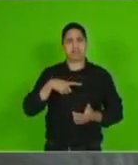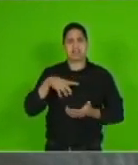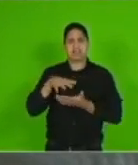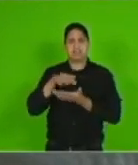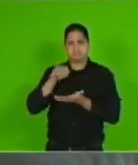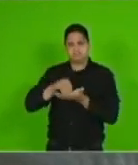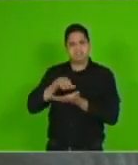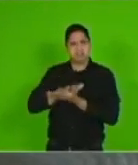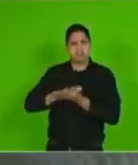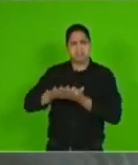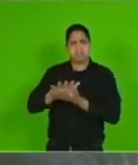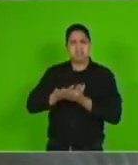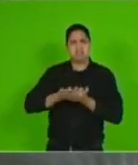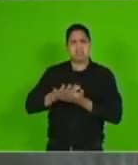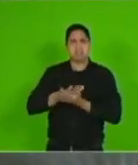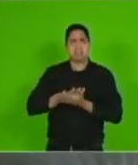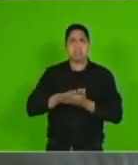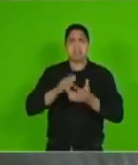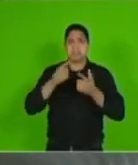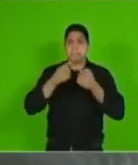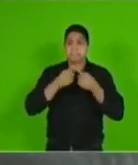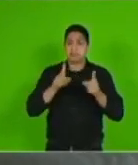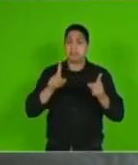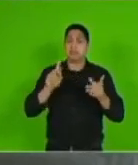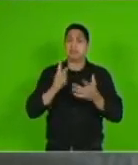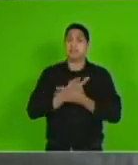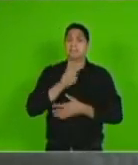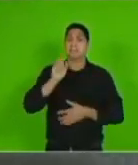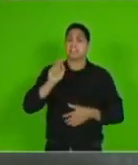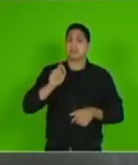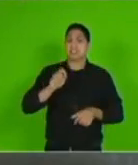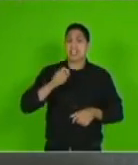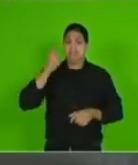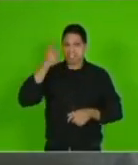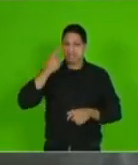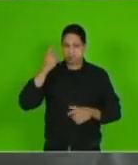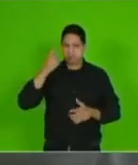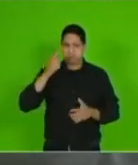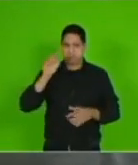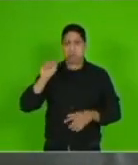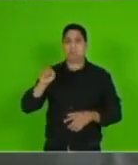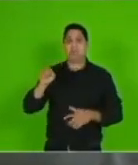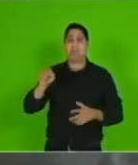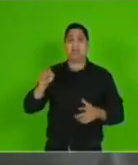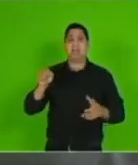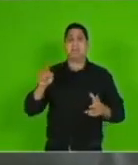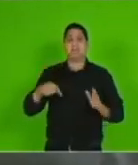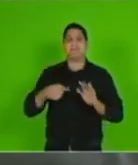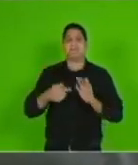I have become wealthy and need of nothing." But in the part of the,